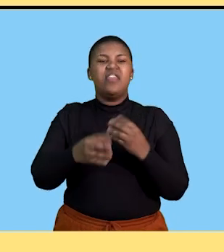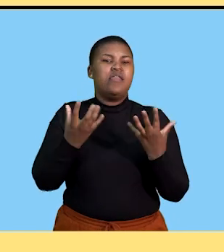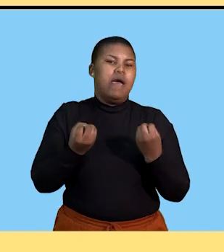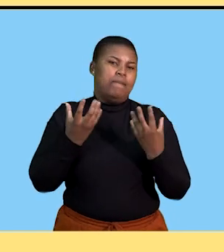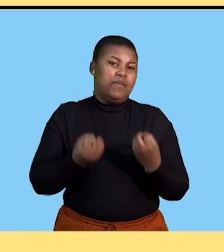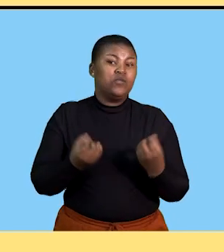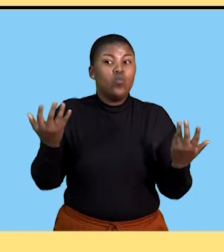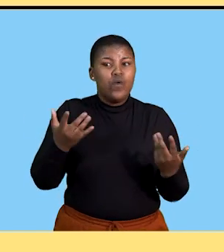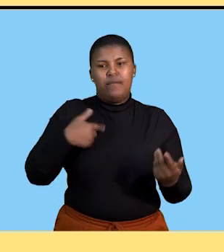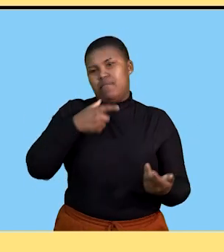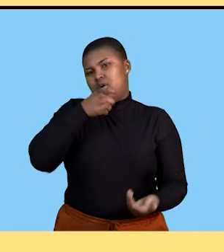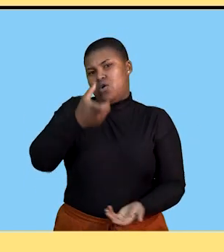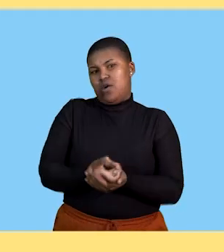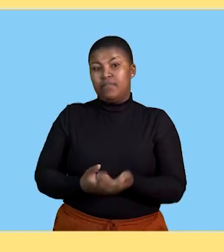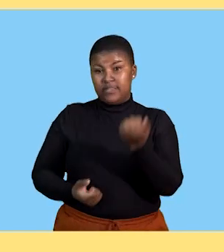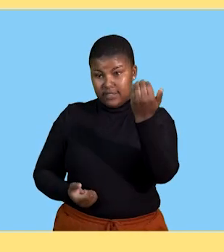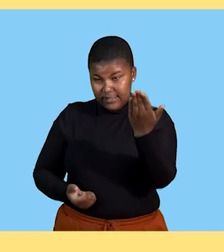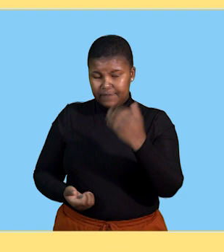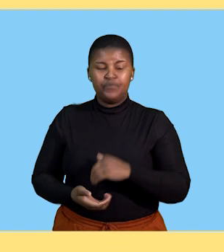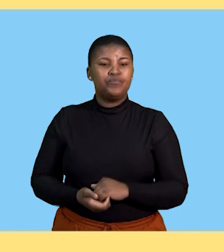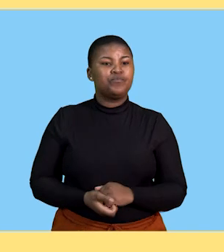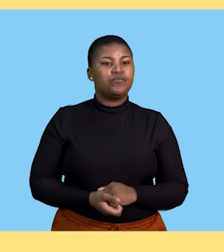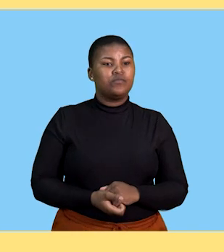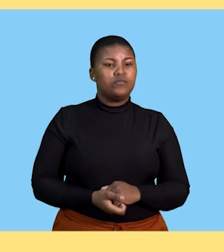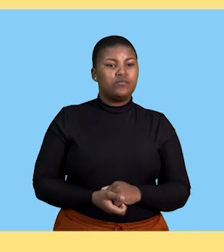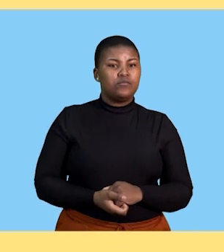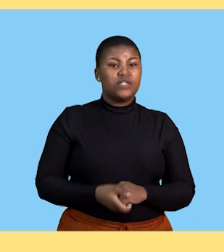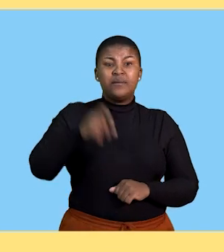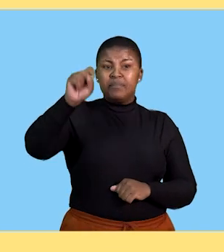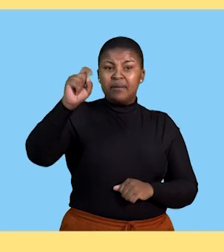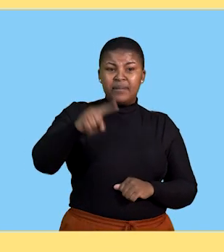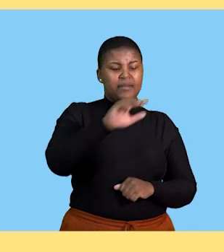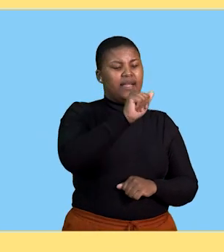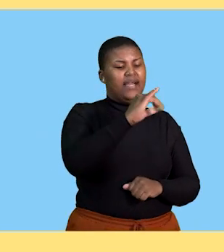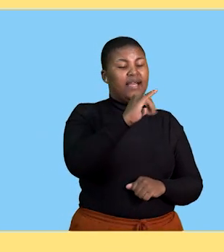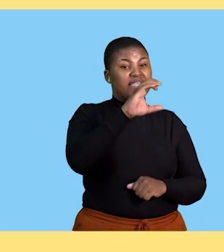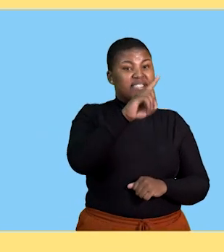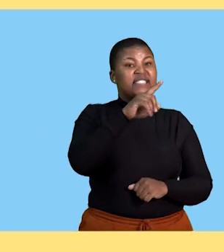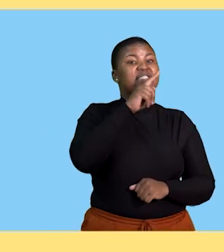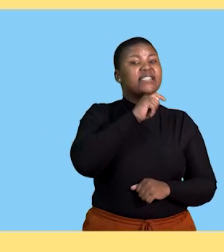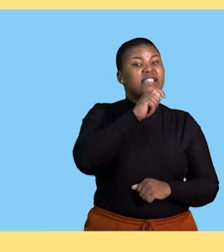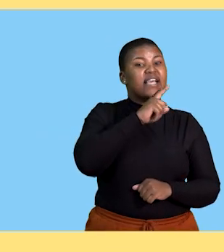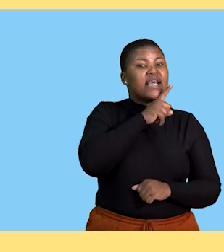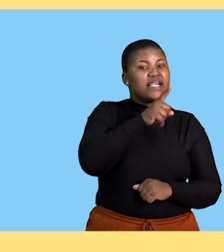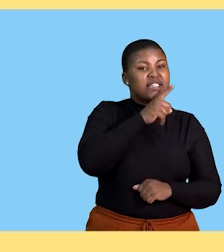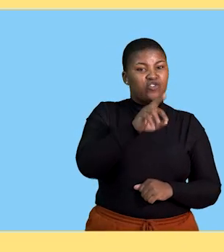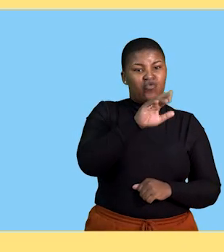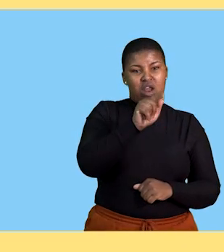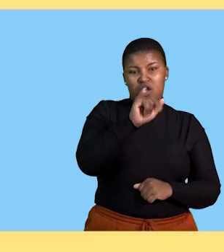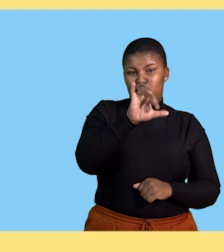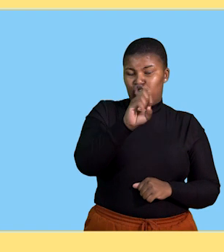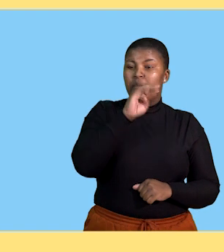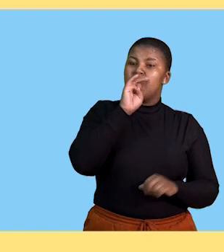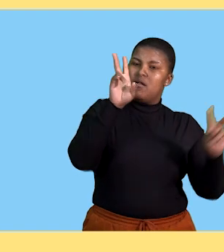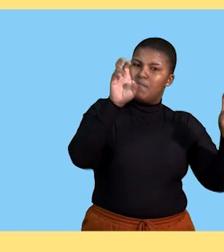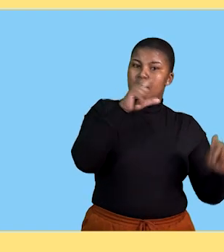include figures in my comment. Let's look at it then. I'll say the asset test ratio, this becomes the